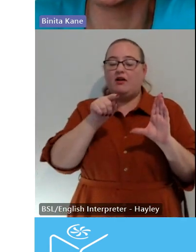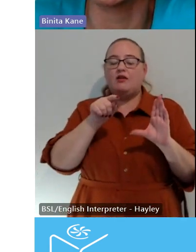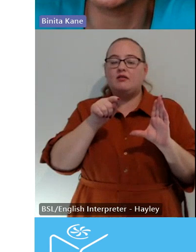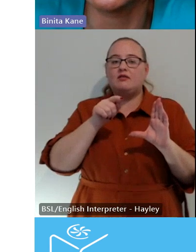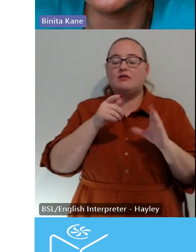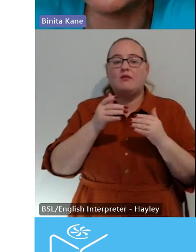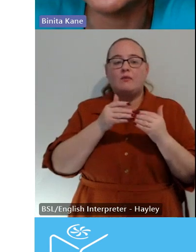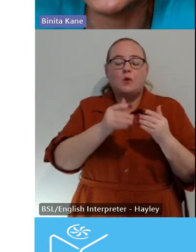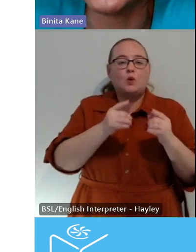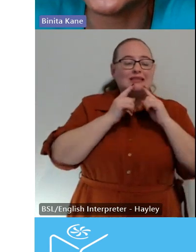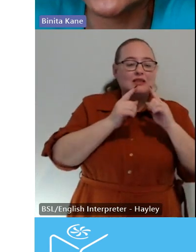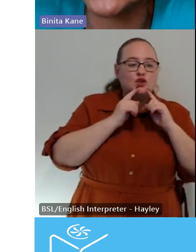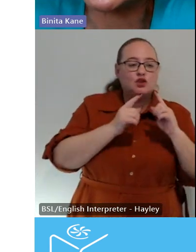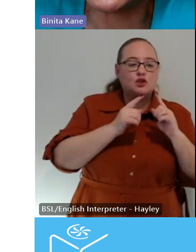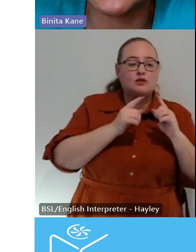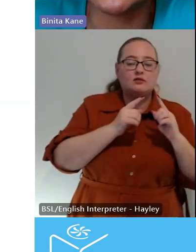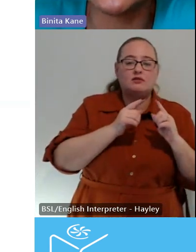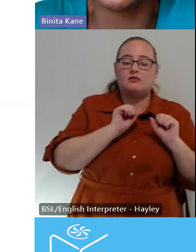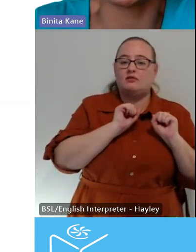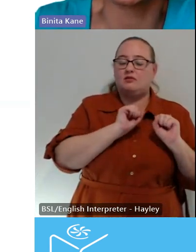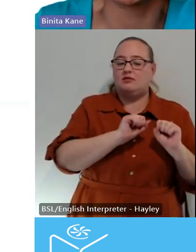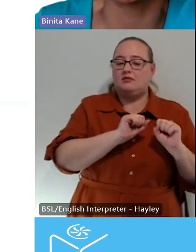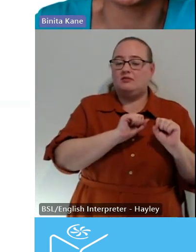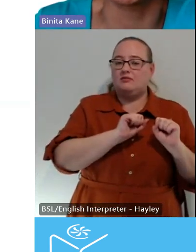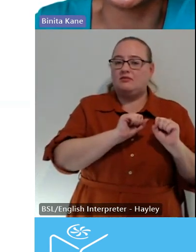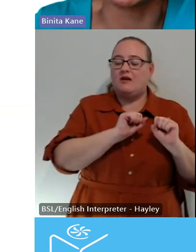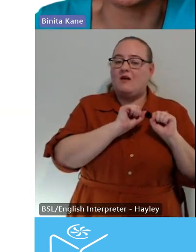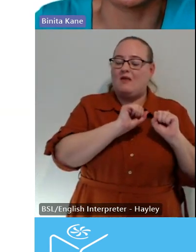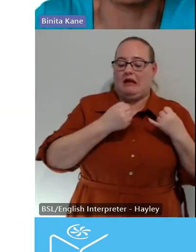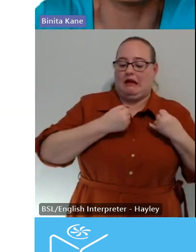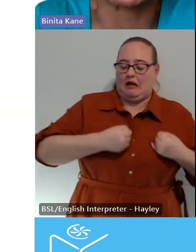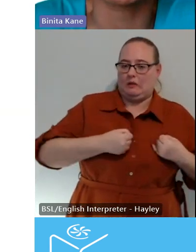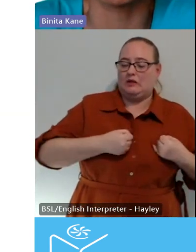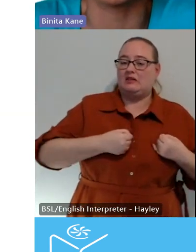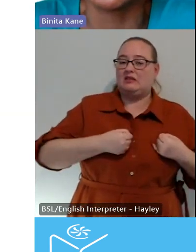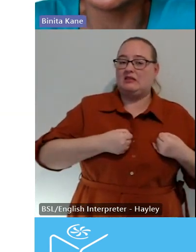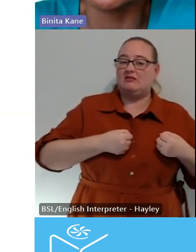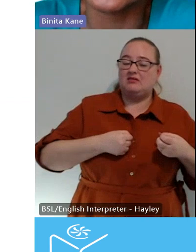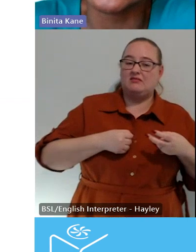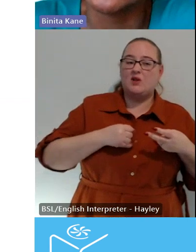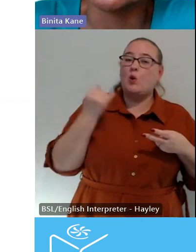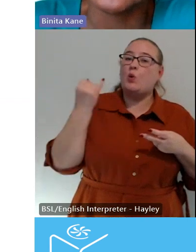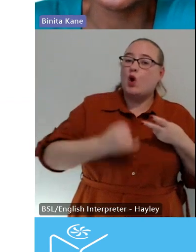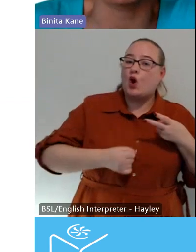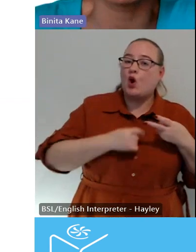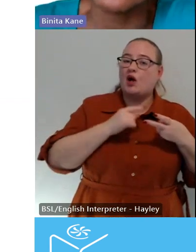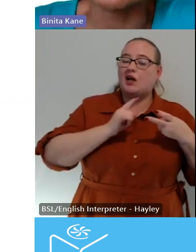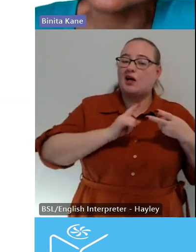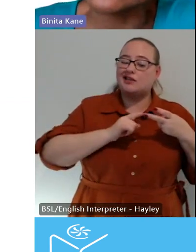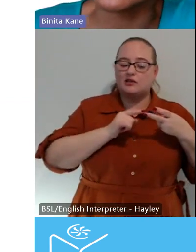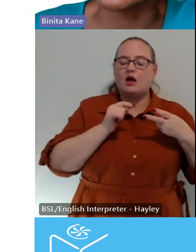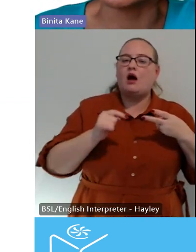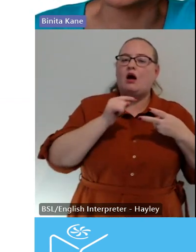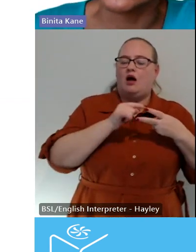showing that teachers were only second to social care workers in rates of long COVID. This is a